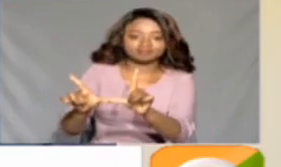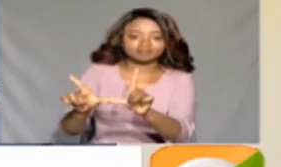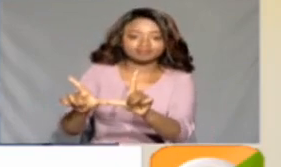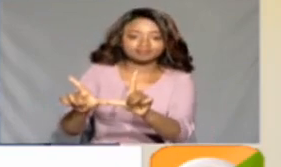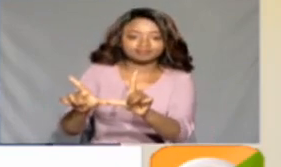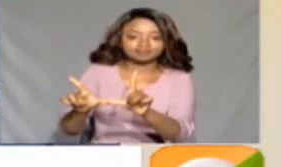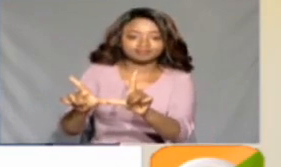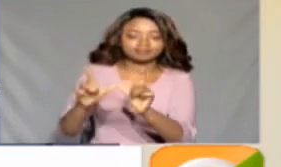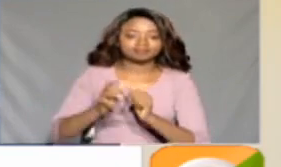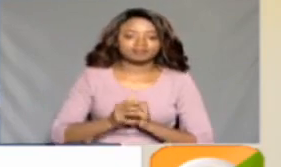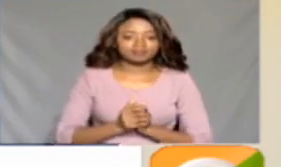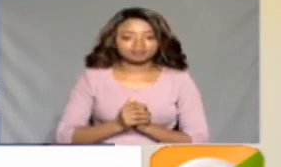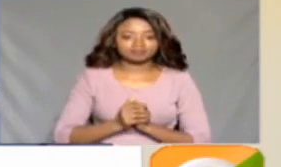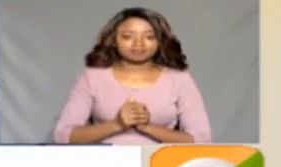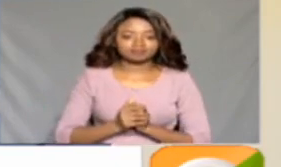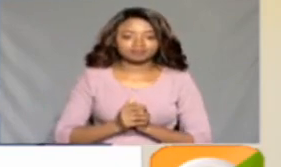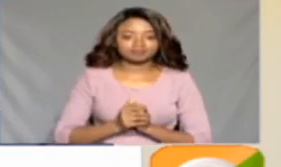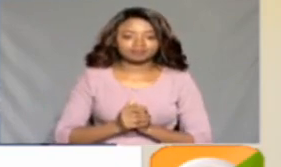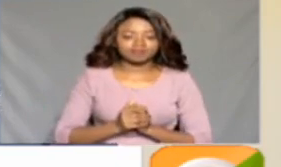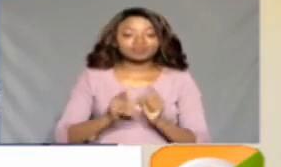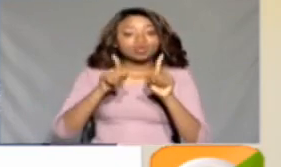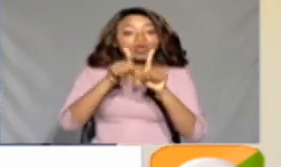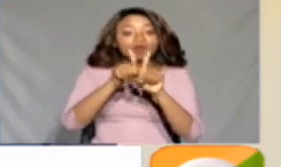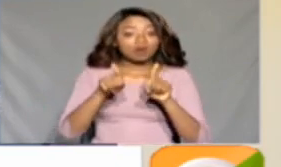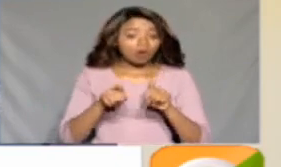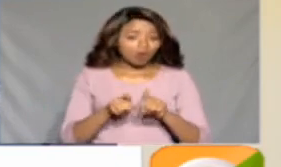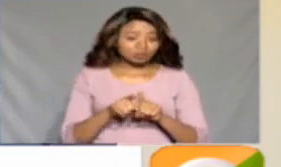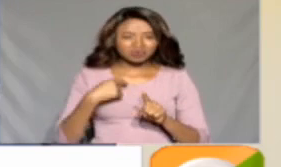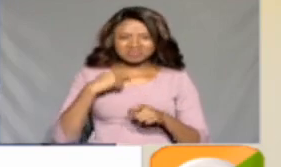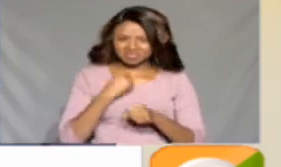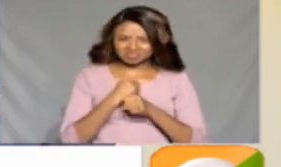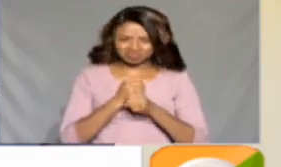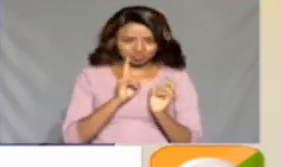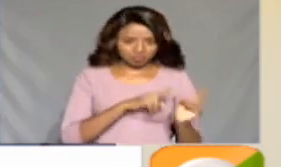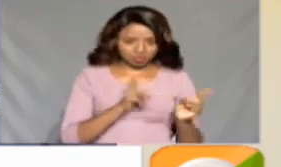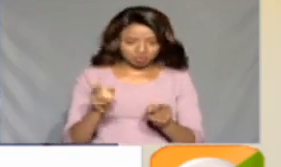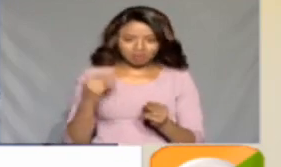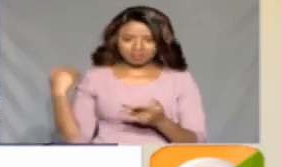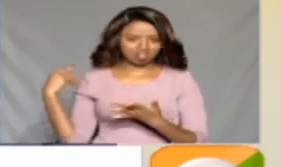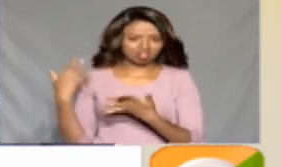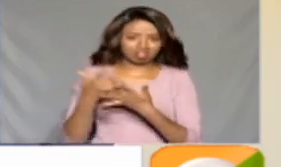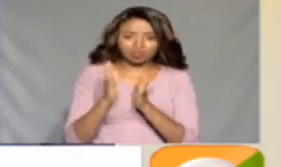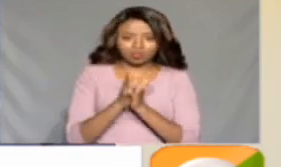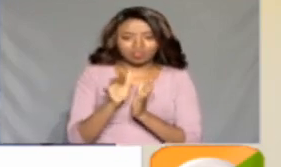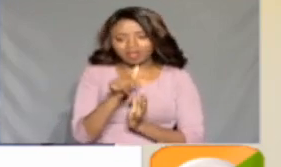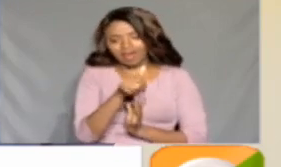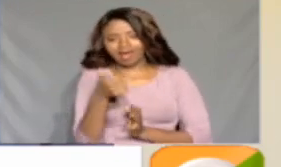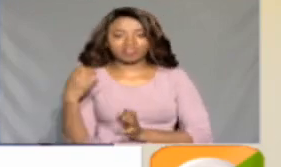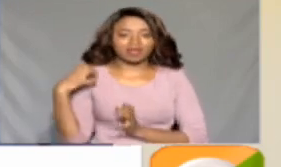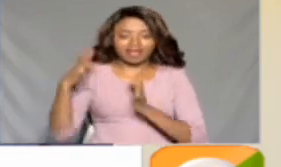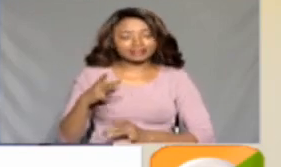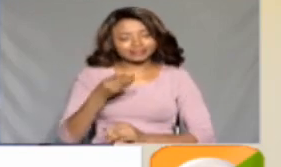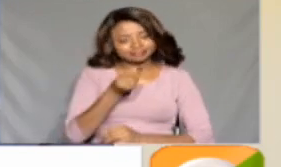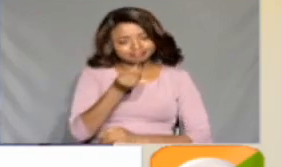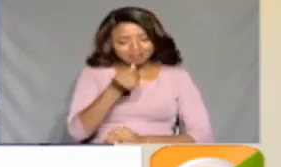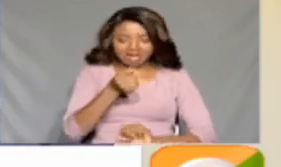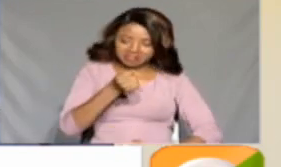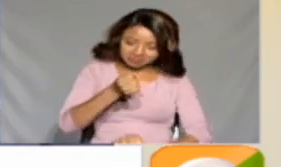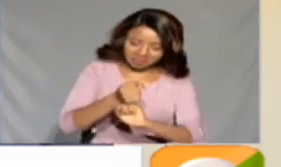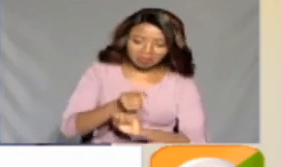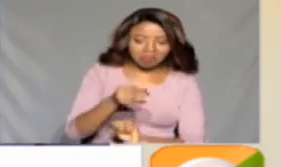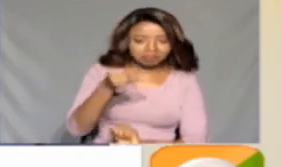the party. And I'll do what I normally would do with other candidates. Sometimes we give some financial assistance, and he'll